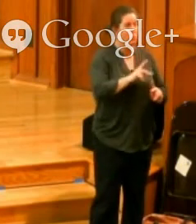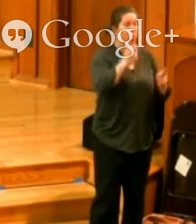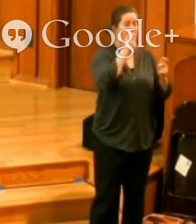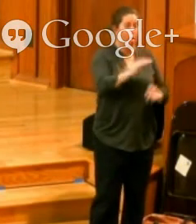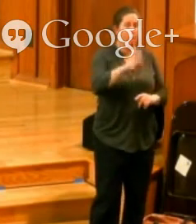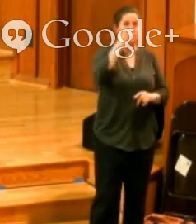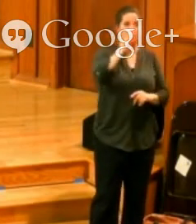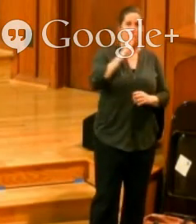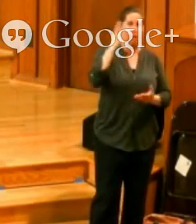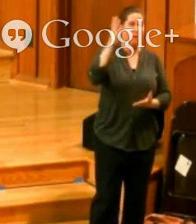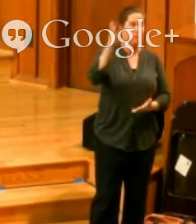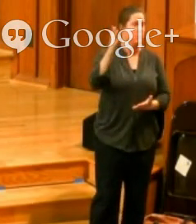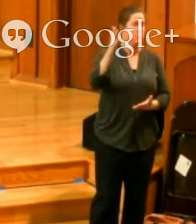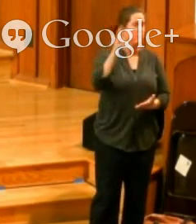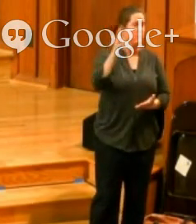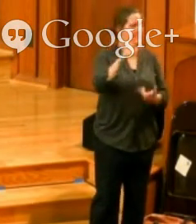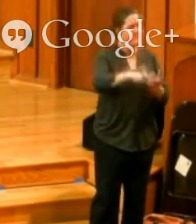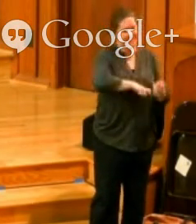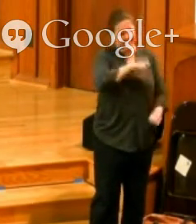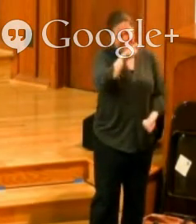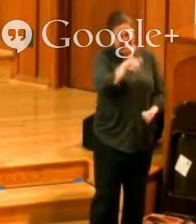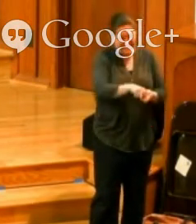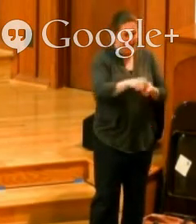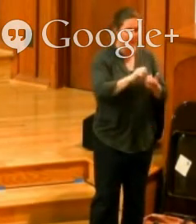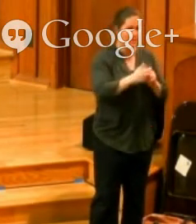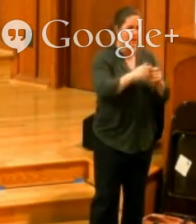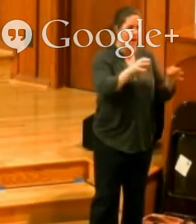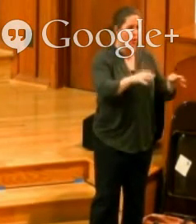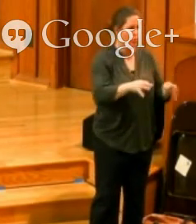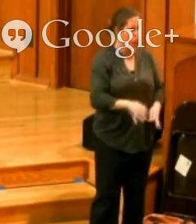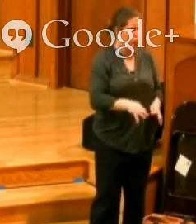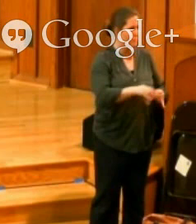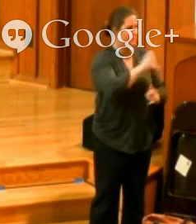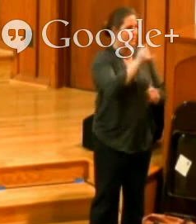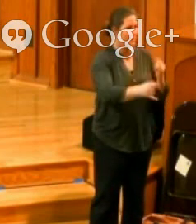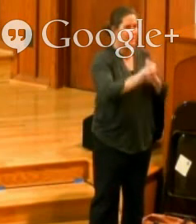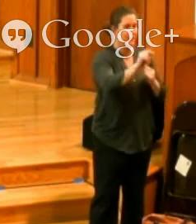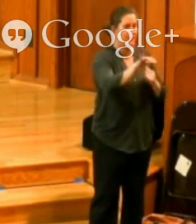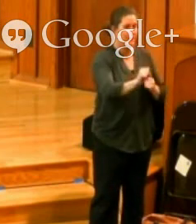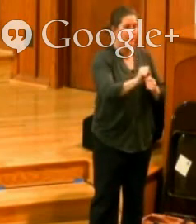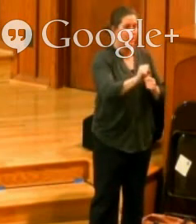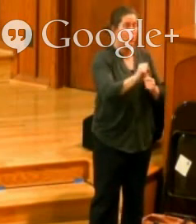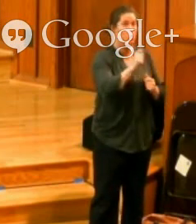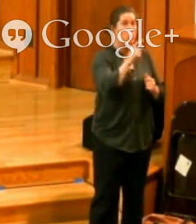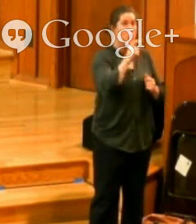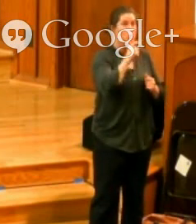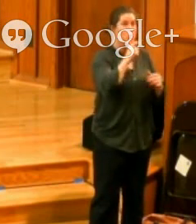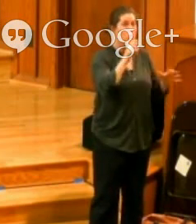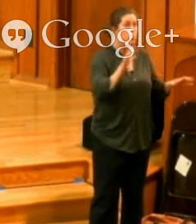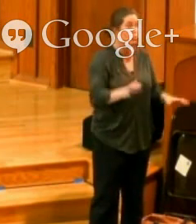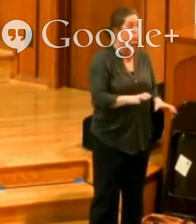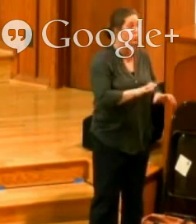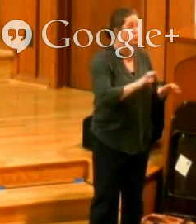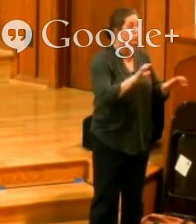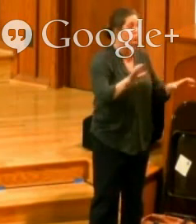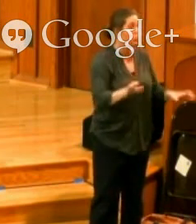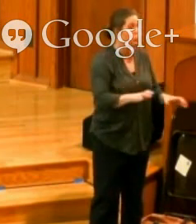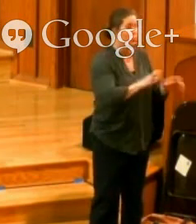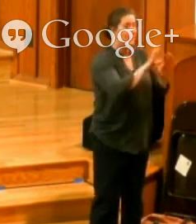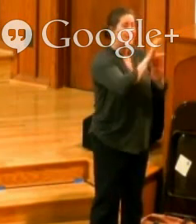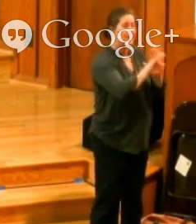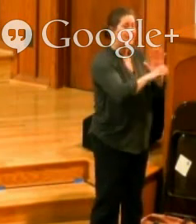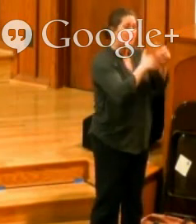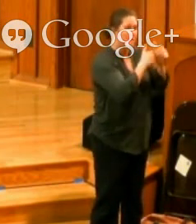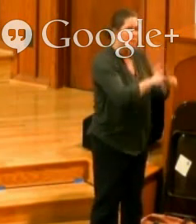God. This is exactly how it describes it in the last days. Blessed are those who do his what, friends? Commandments, that they may